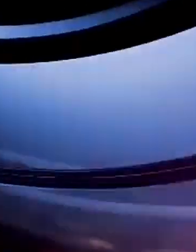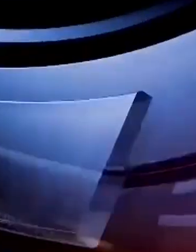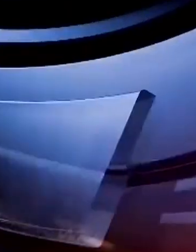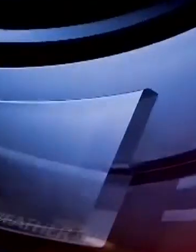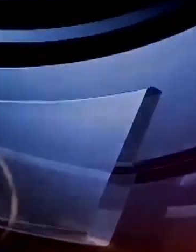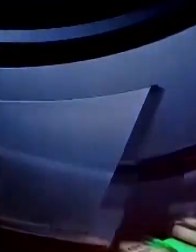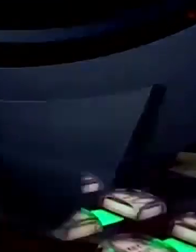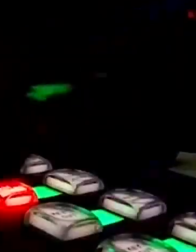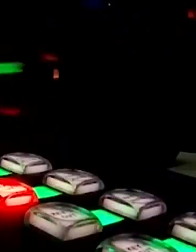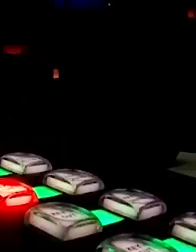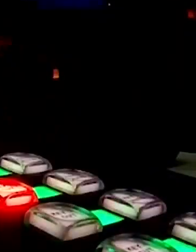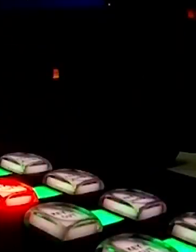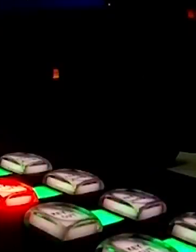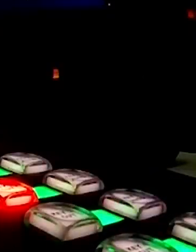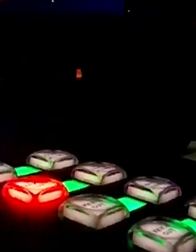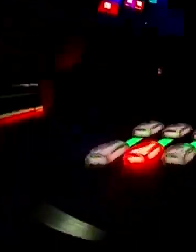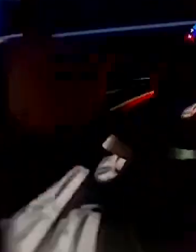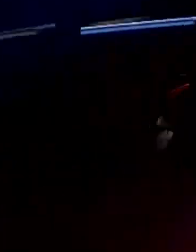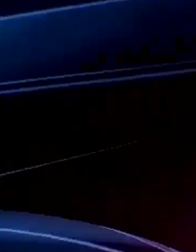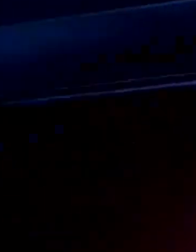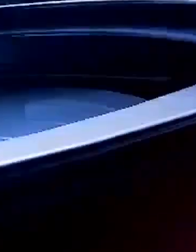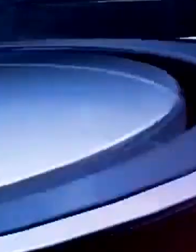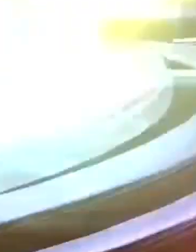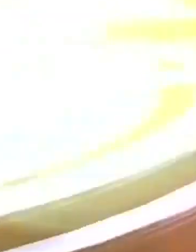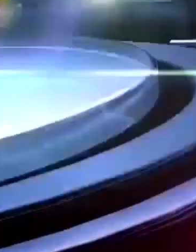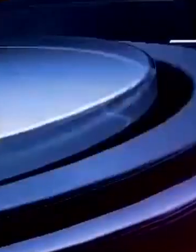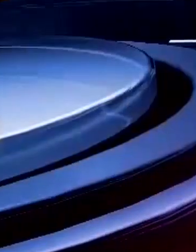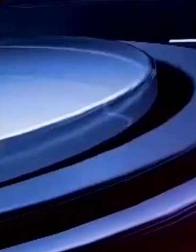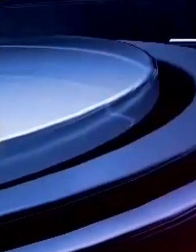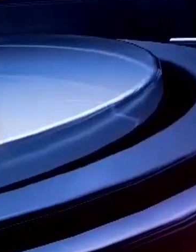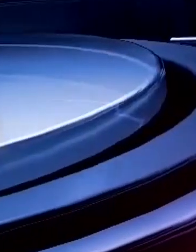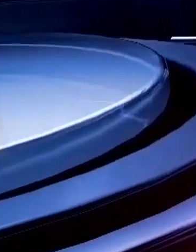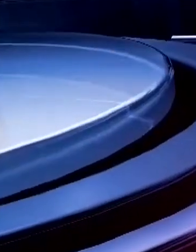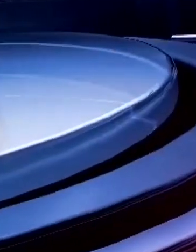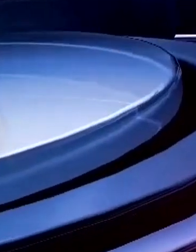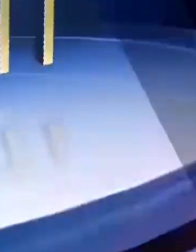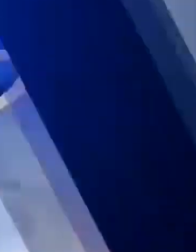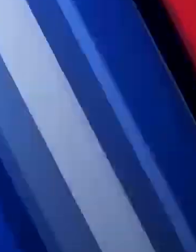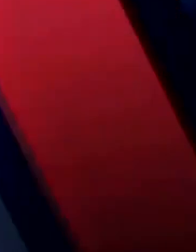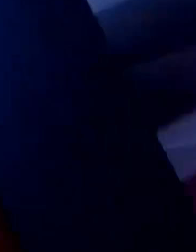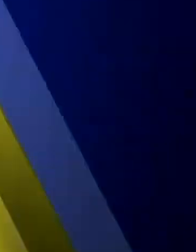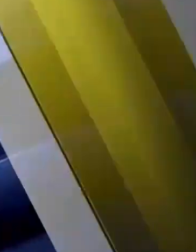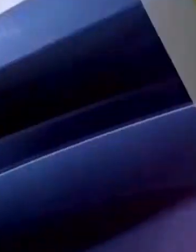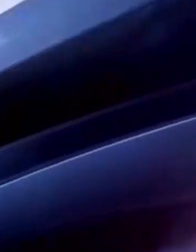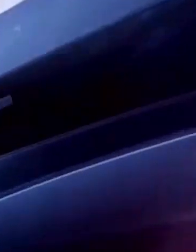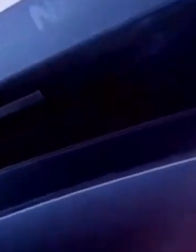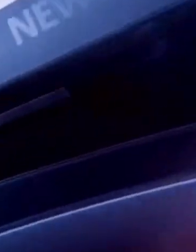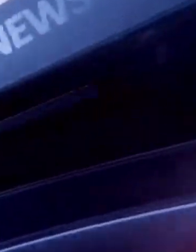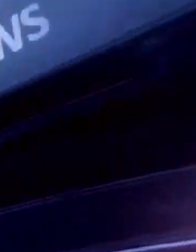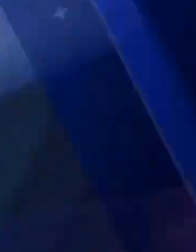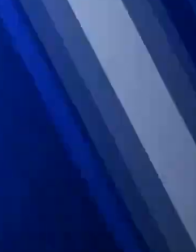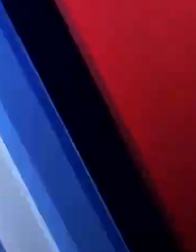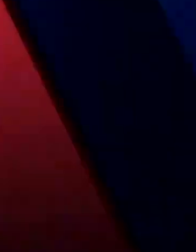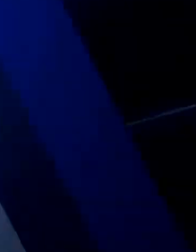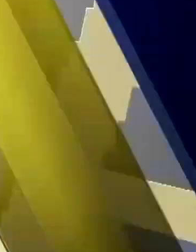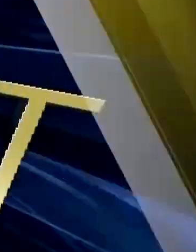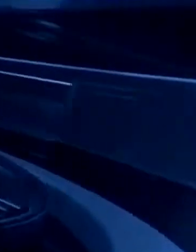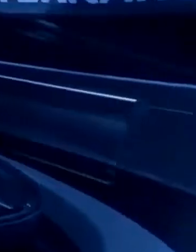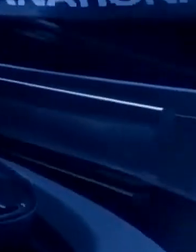Broadcasting from our studios in the Pine St. Michael, this is CBC Newsnight, starting now.